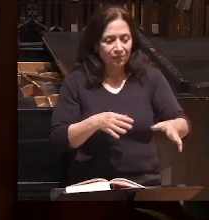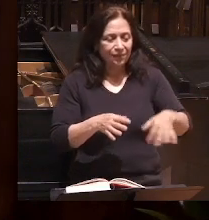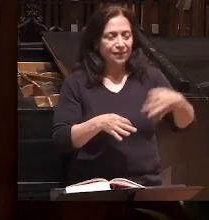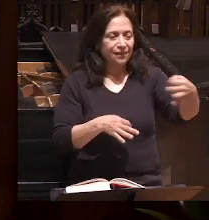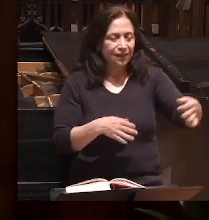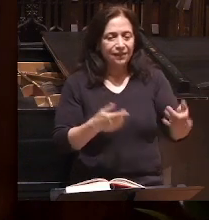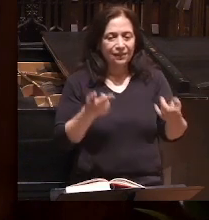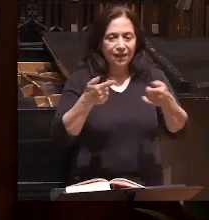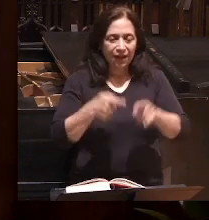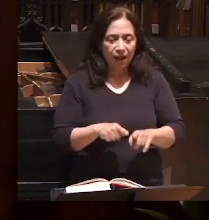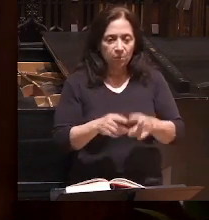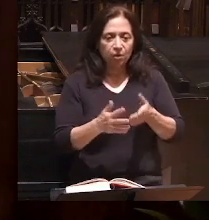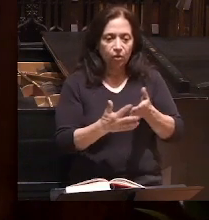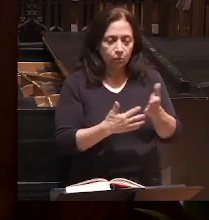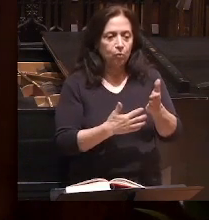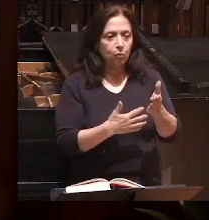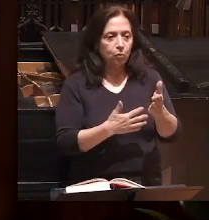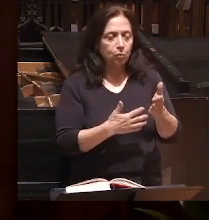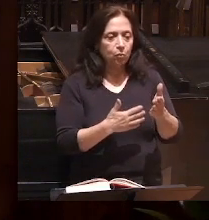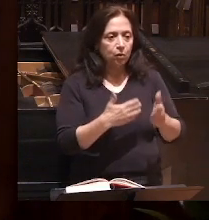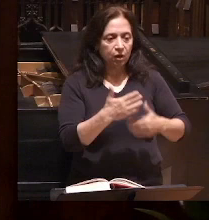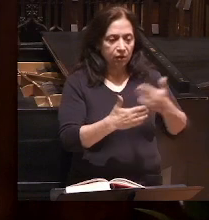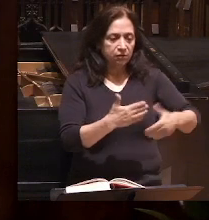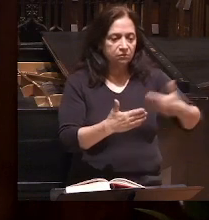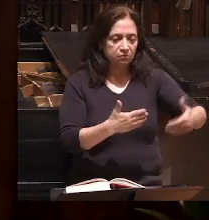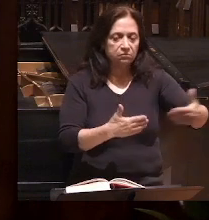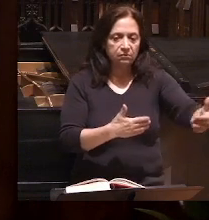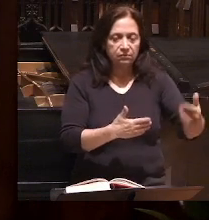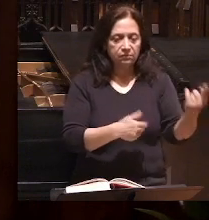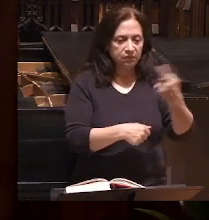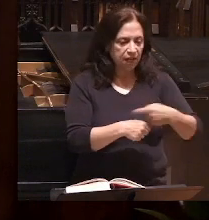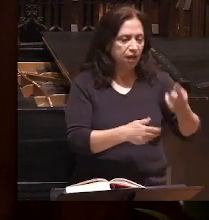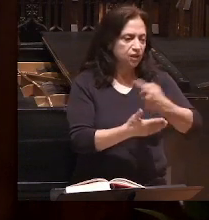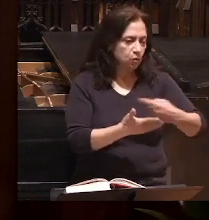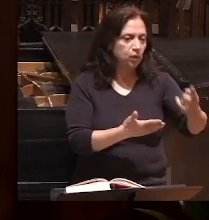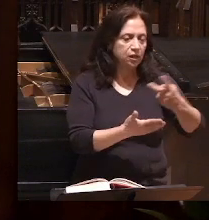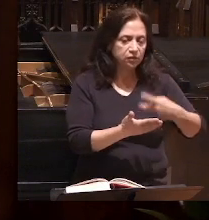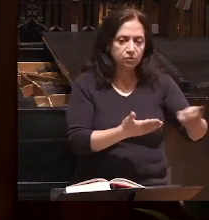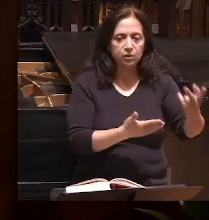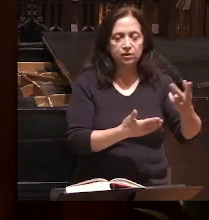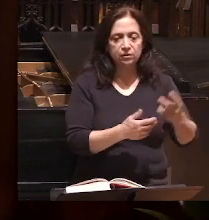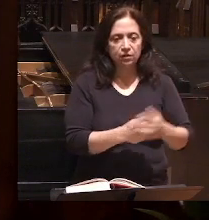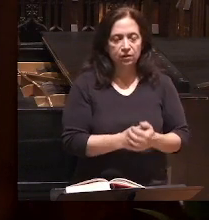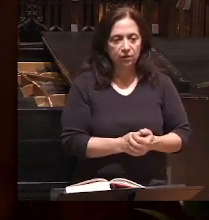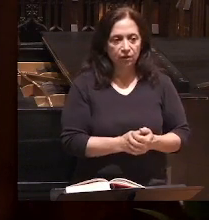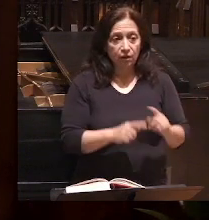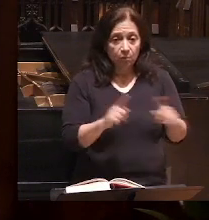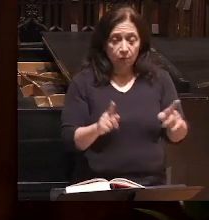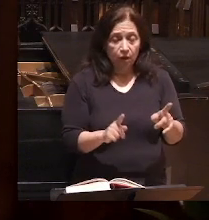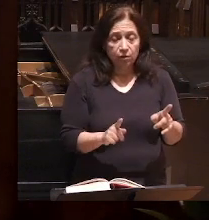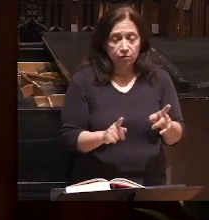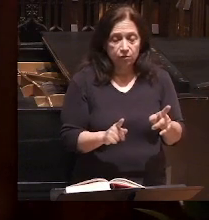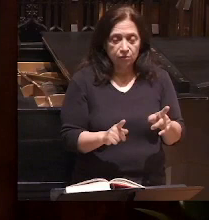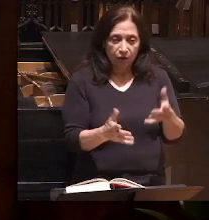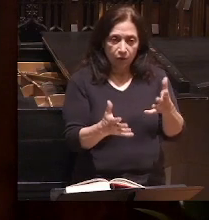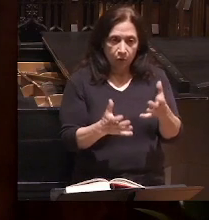happened sort of over the course of some time, some days, of some weeks. But